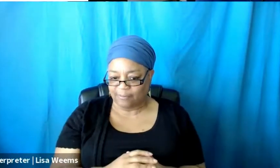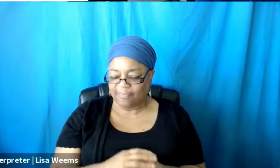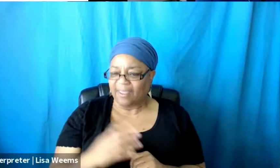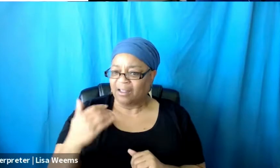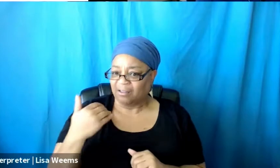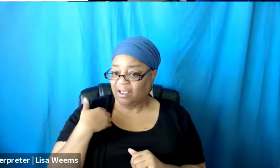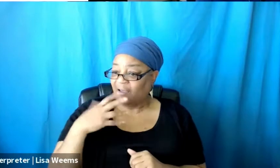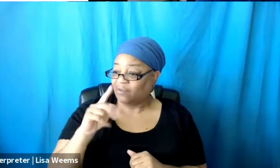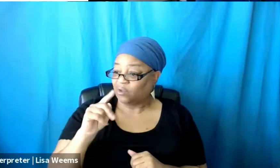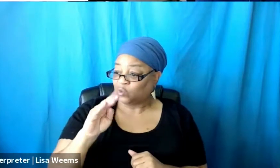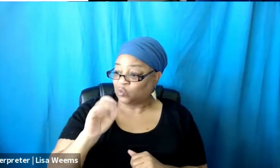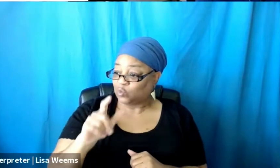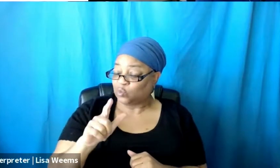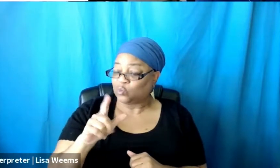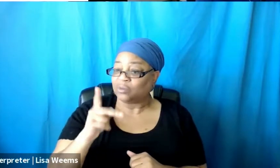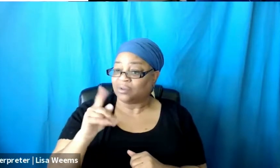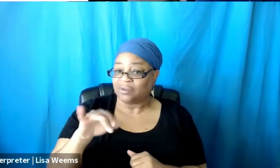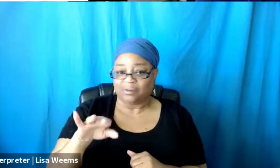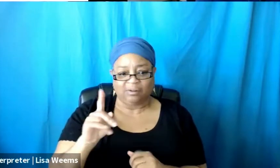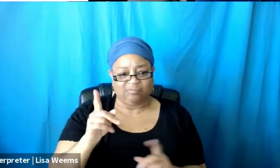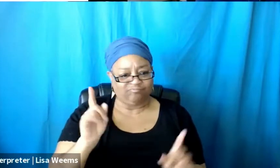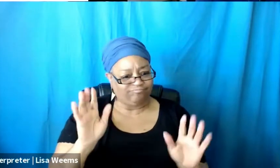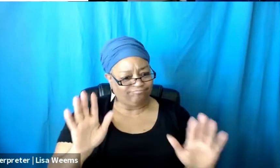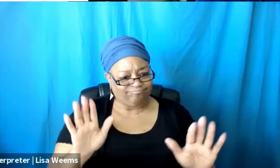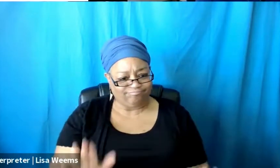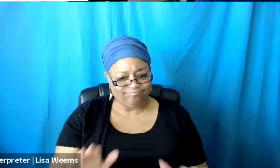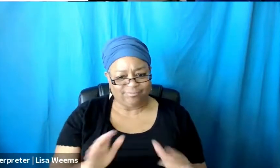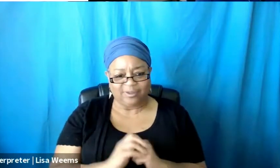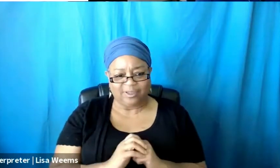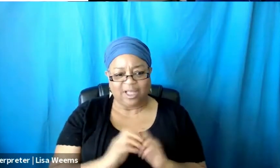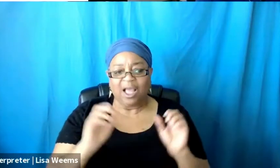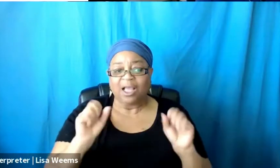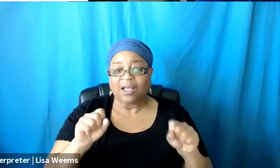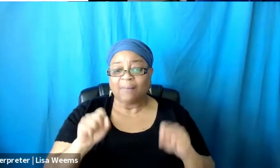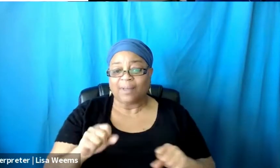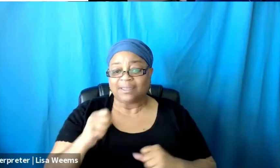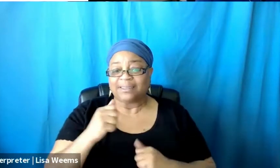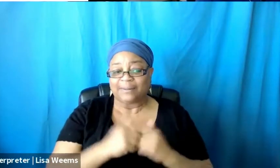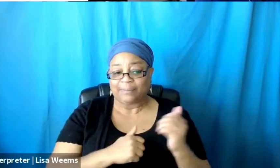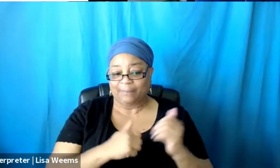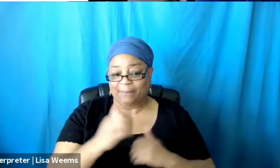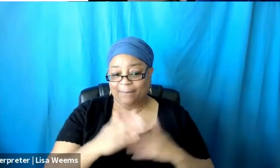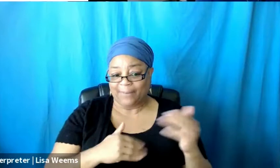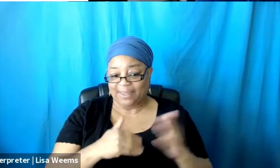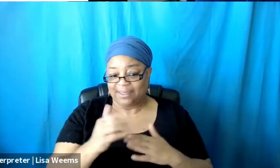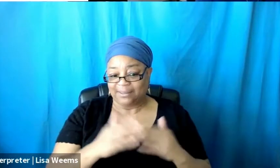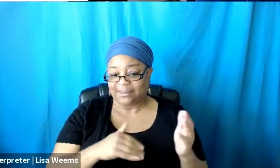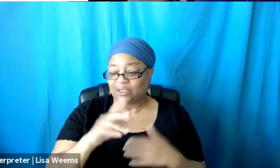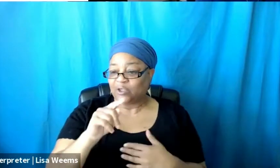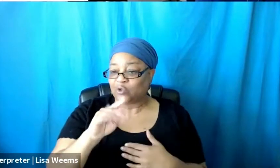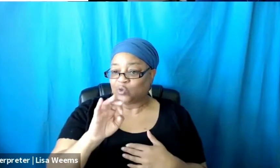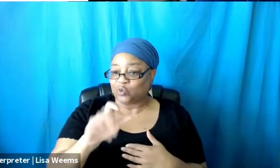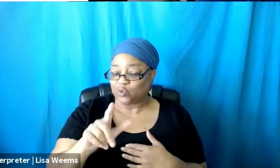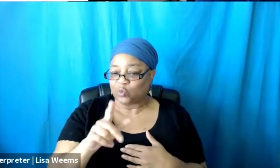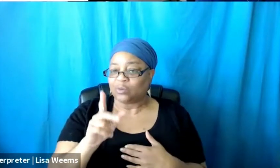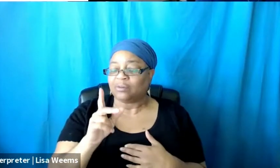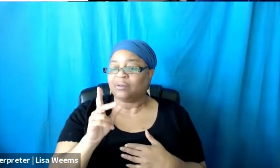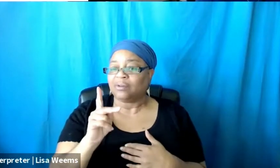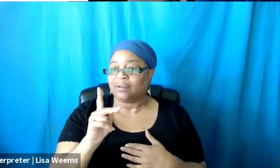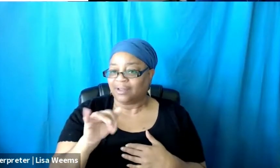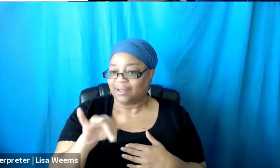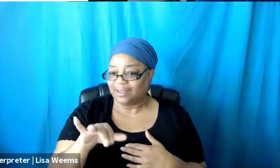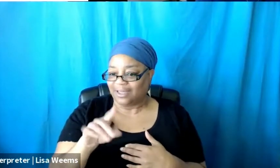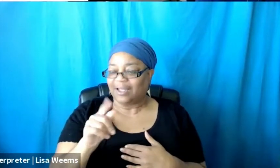toolkit that I have on the slide. It's the capacity building toolkit for including aging and disability